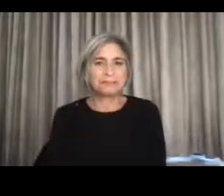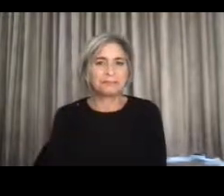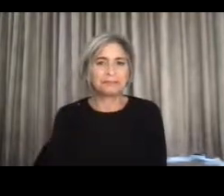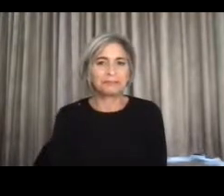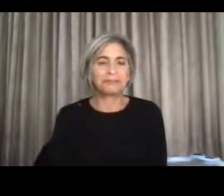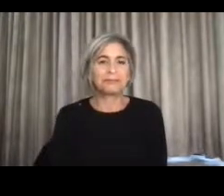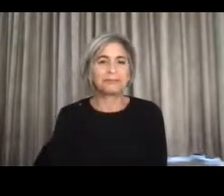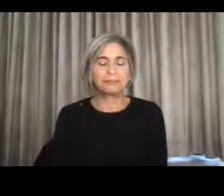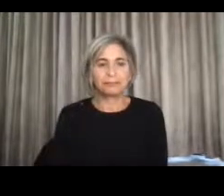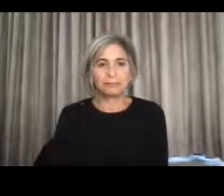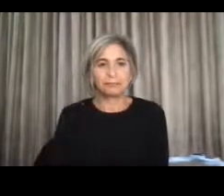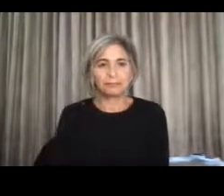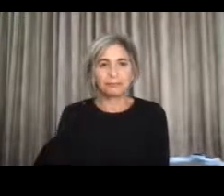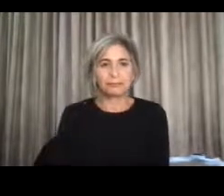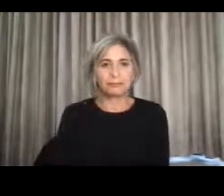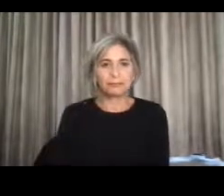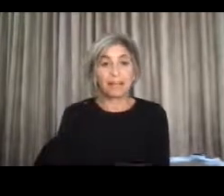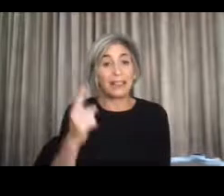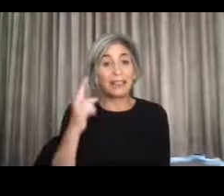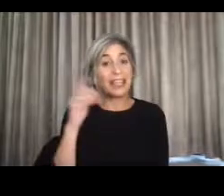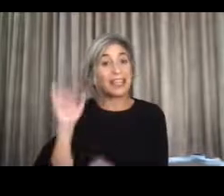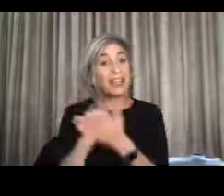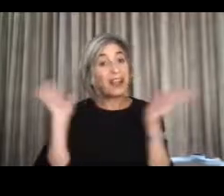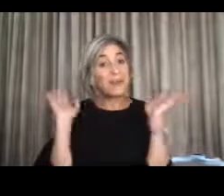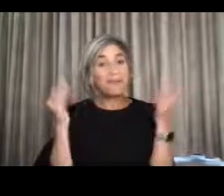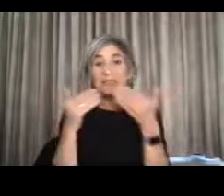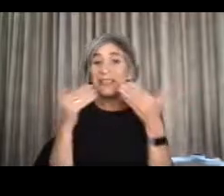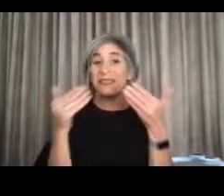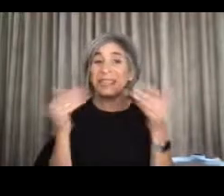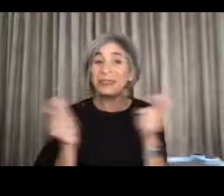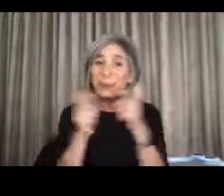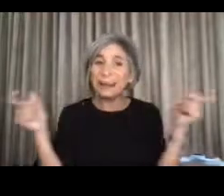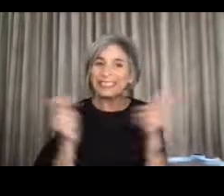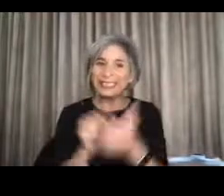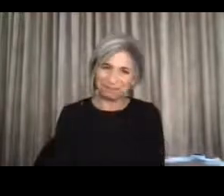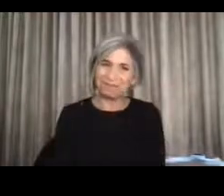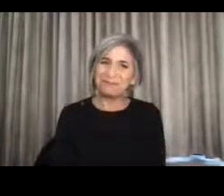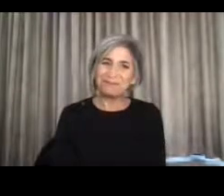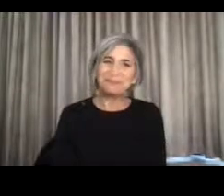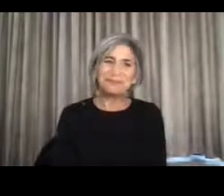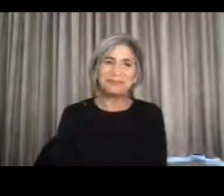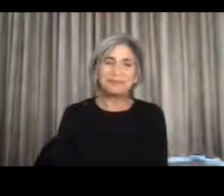Next slide. I think that was it. So thank you very much.